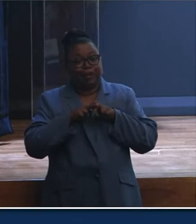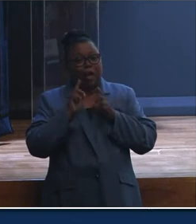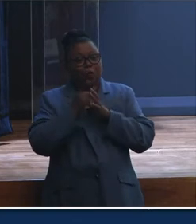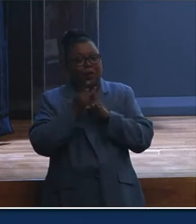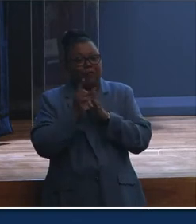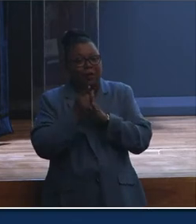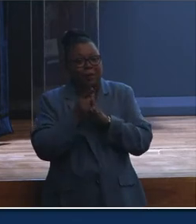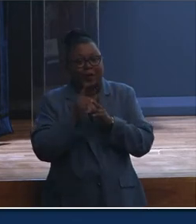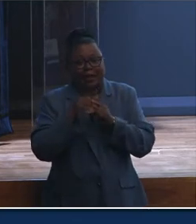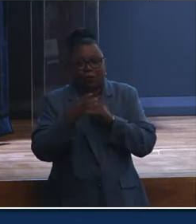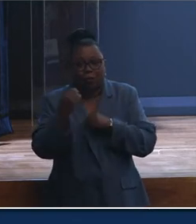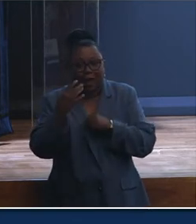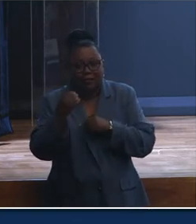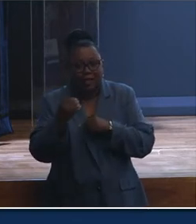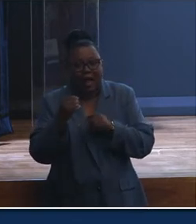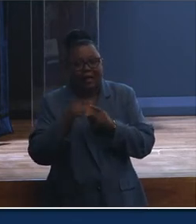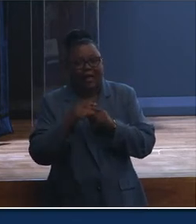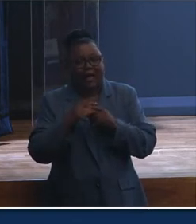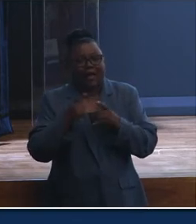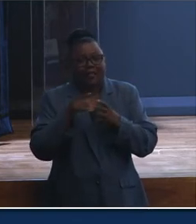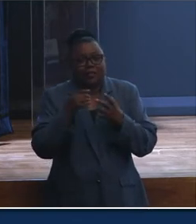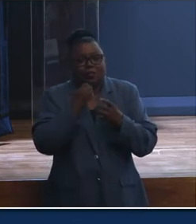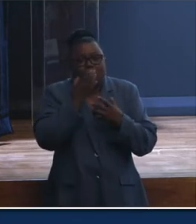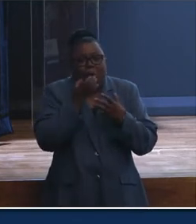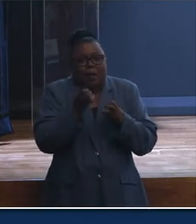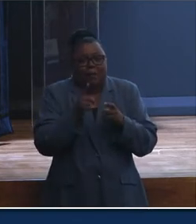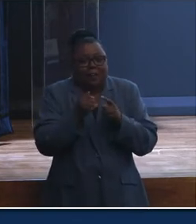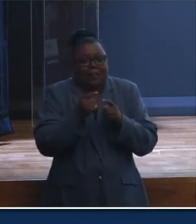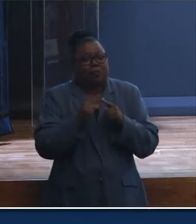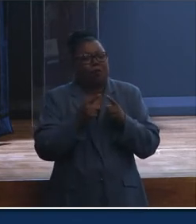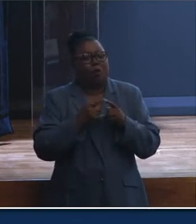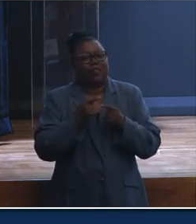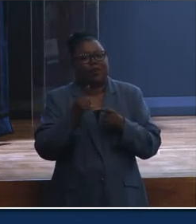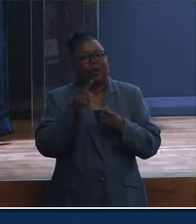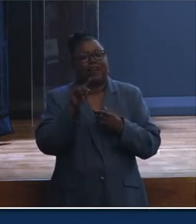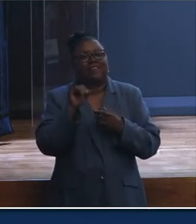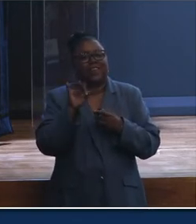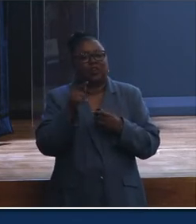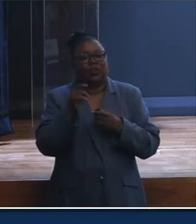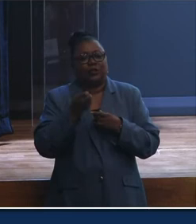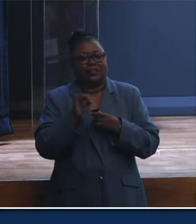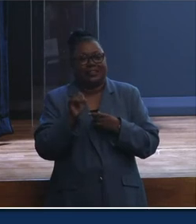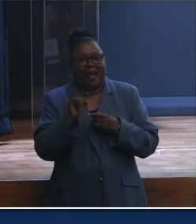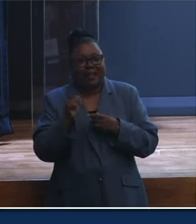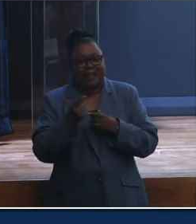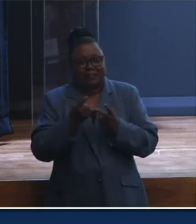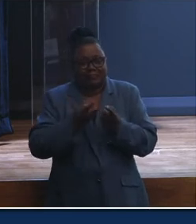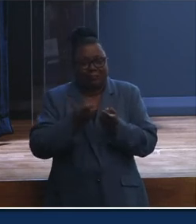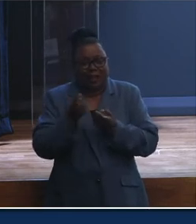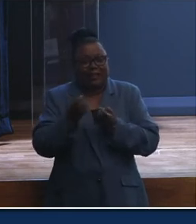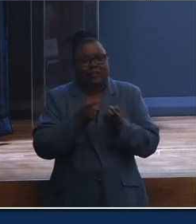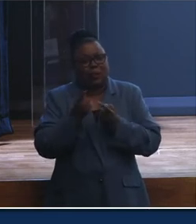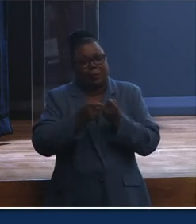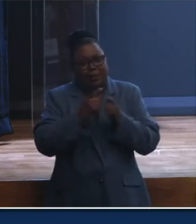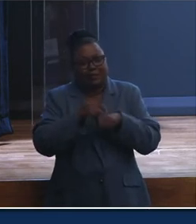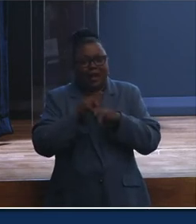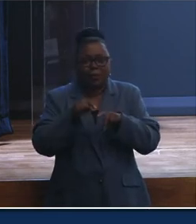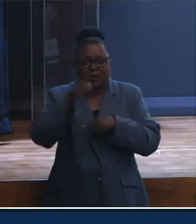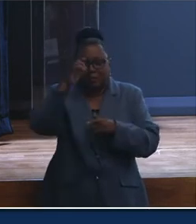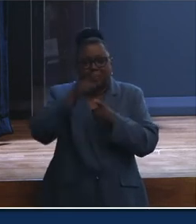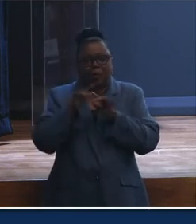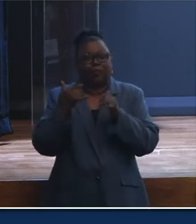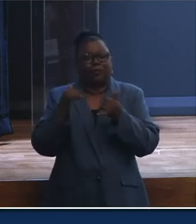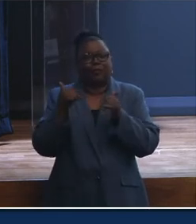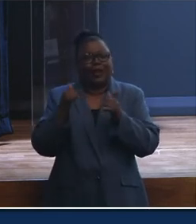moment it ended to go outside and defrost a little bit, or they were figure skating. And so time after time of watching my brother